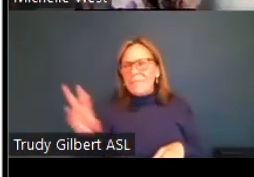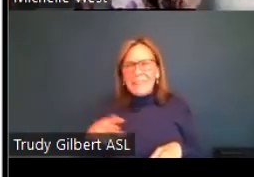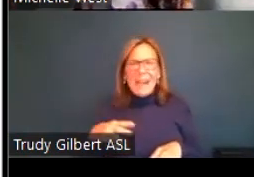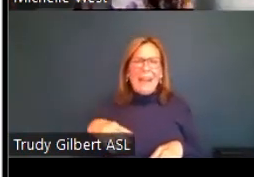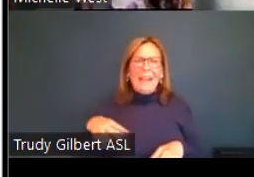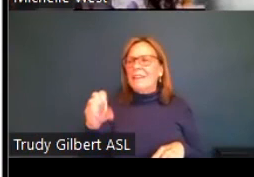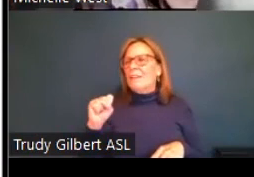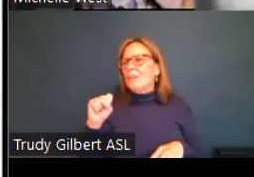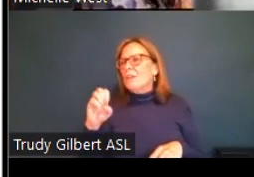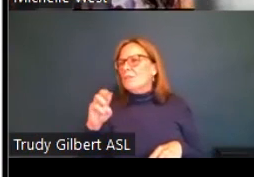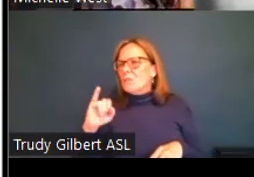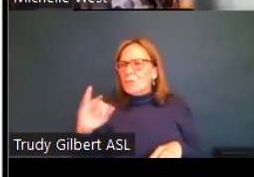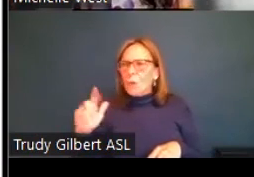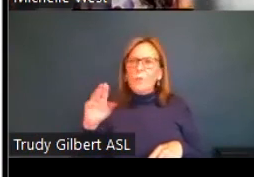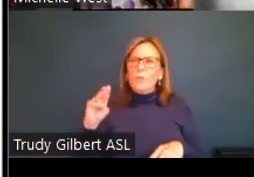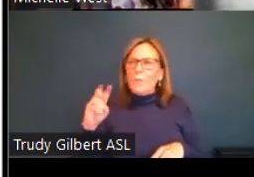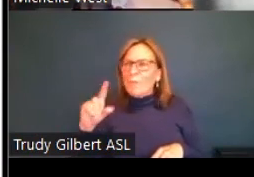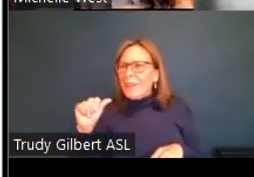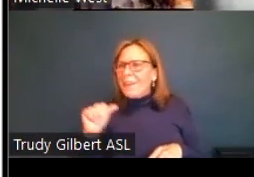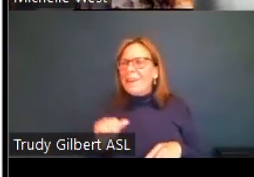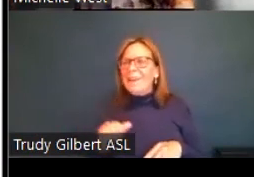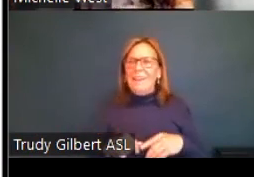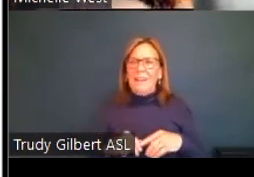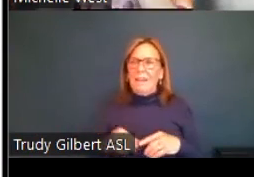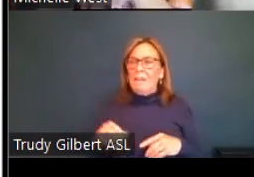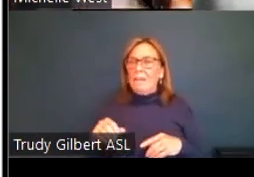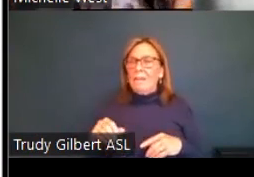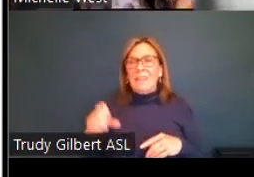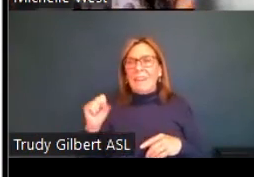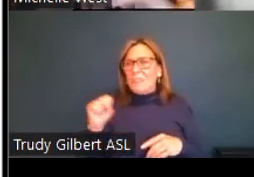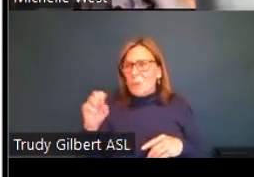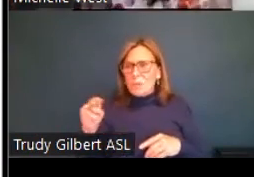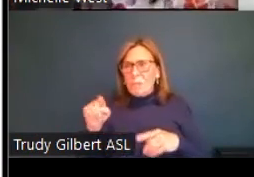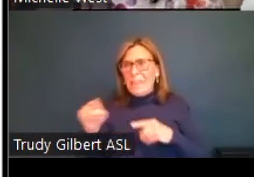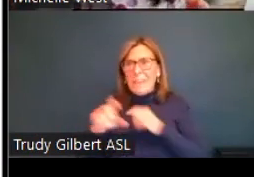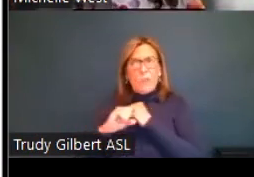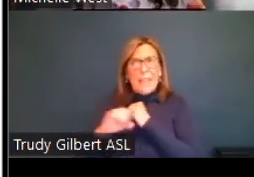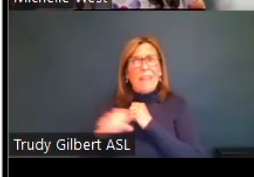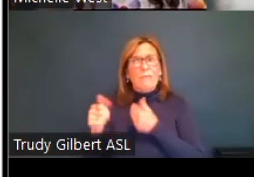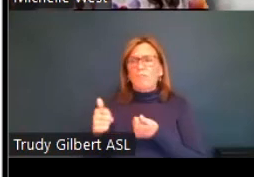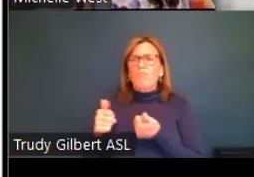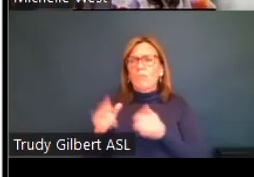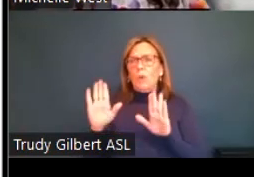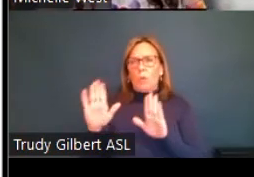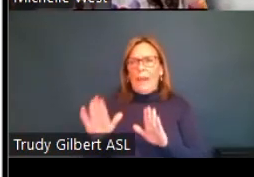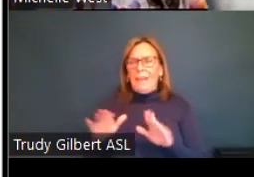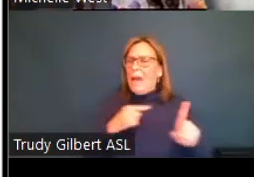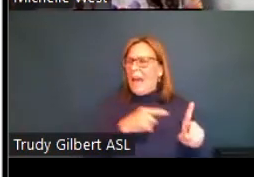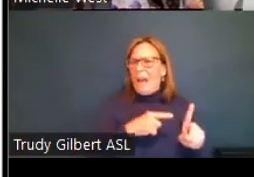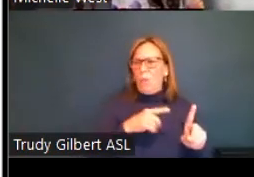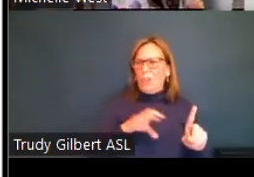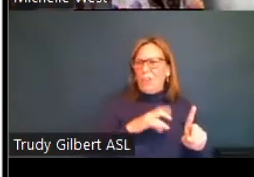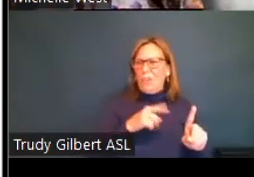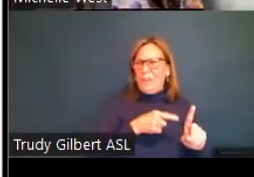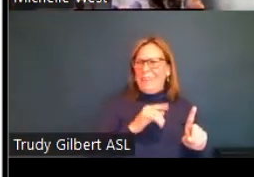social media ads. Again, social media ads like in Silicon Valley, great. I would not do it in somewhere that's more of like